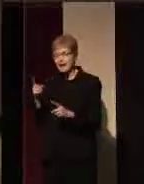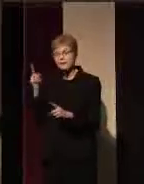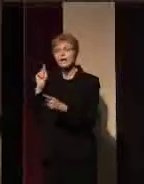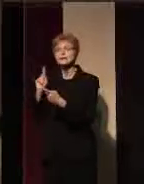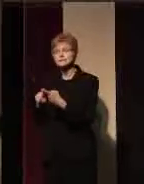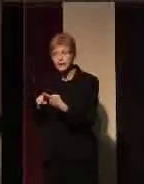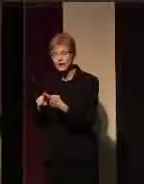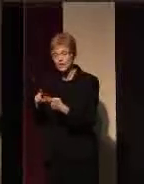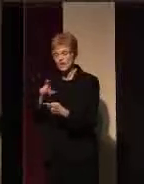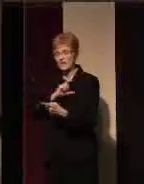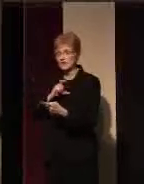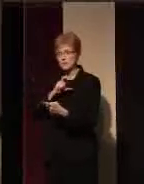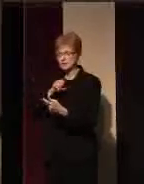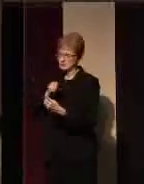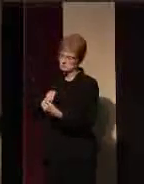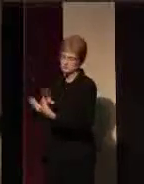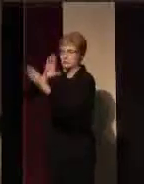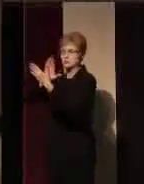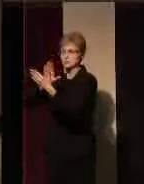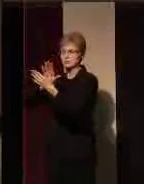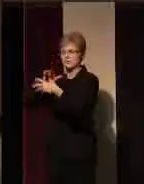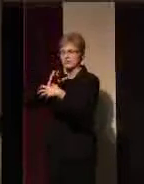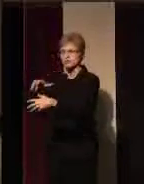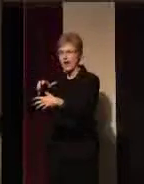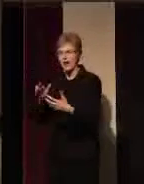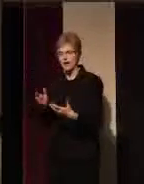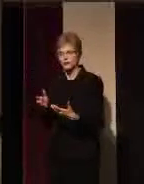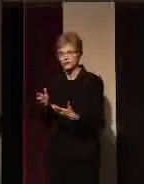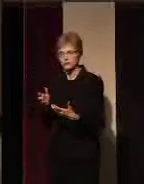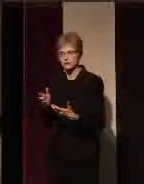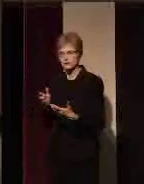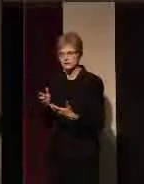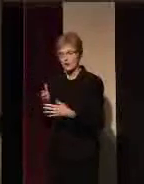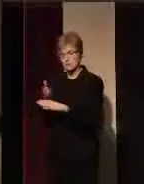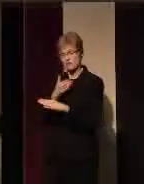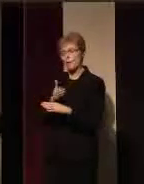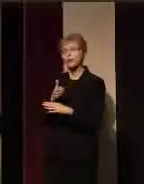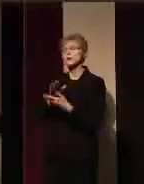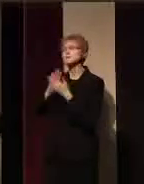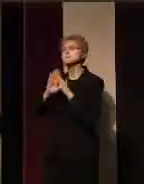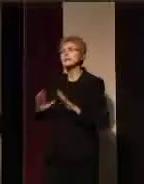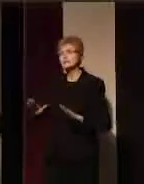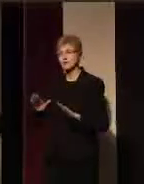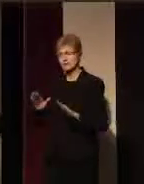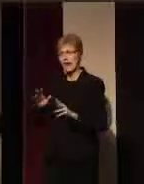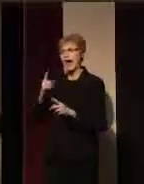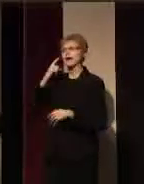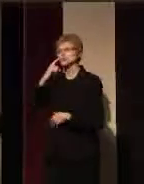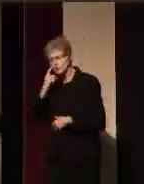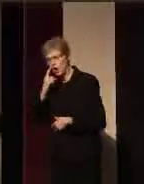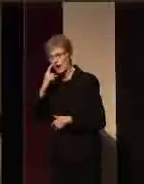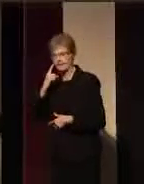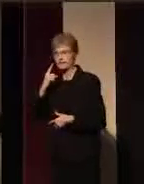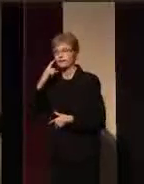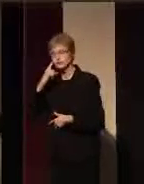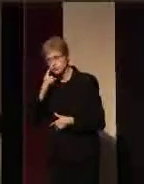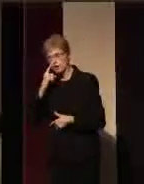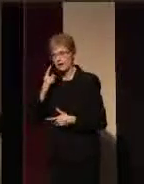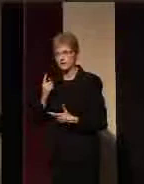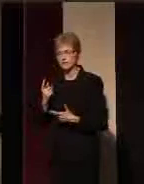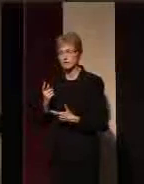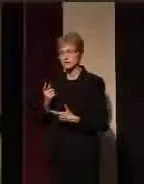until the police engaged that crowd. I was there and I saw it. You will not have